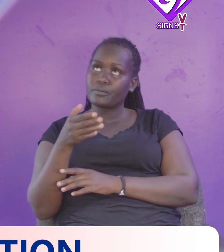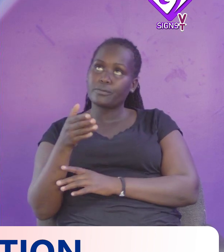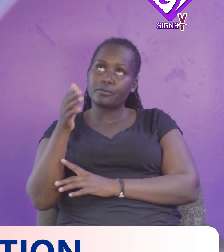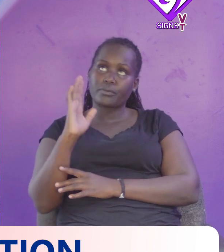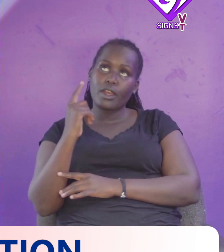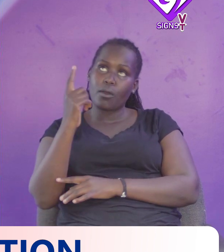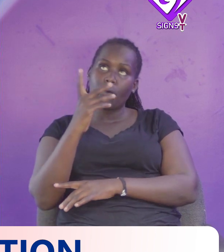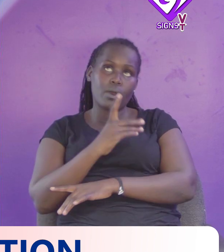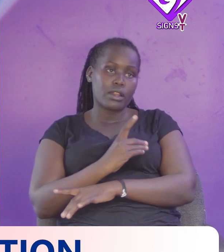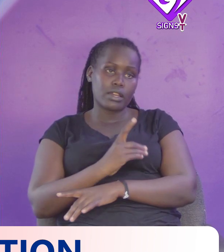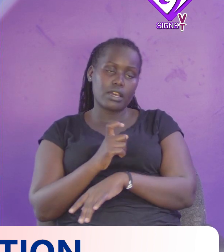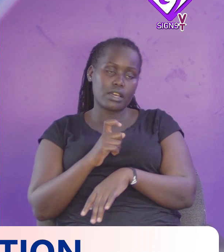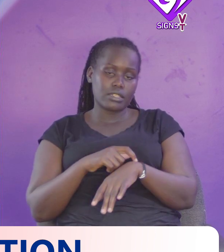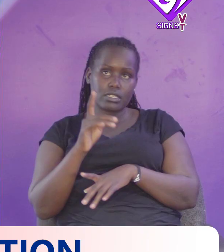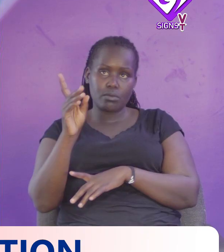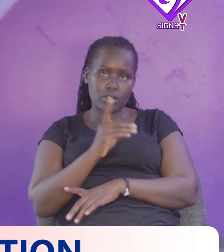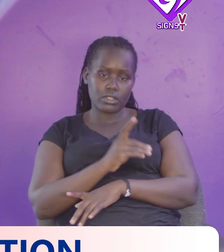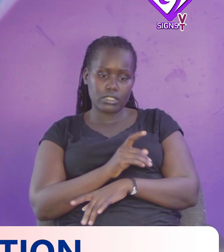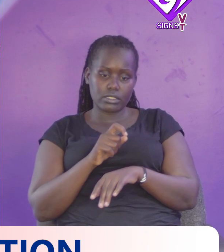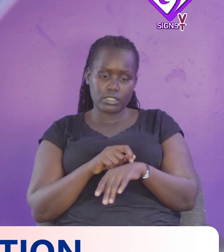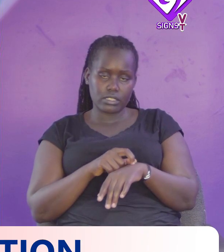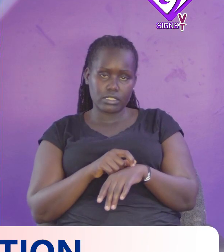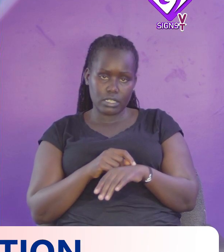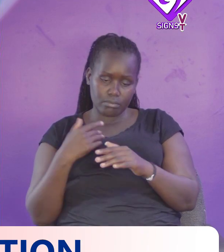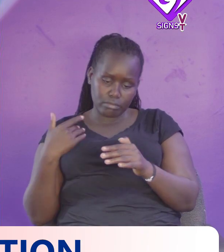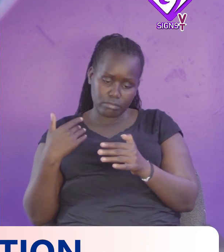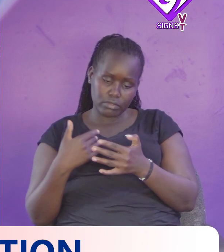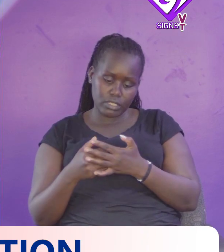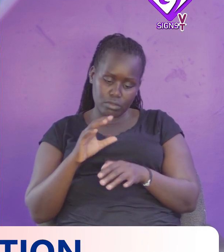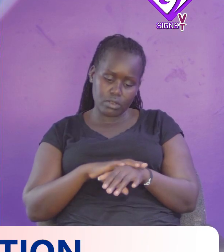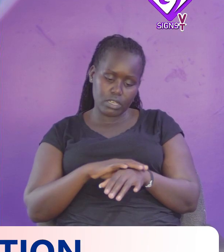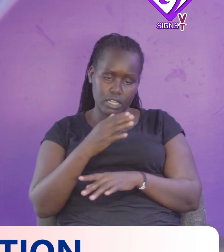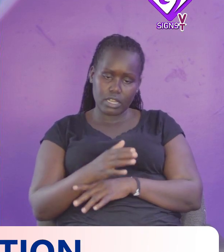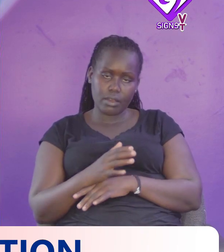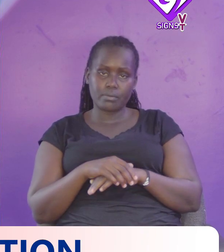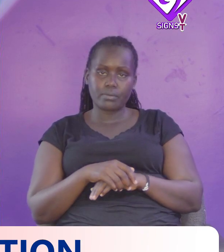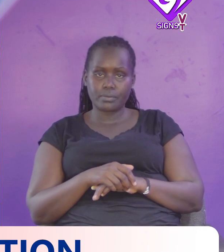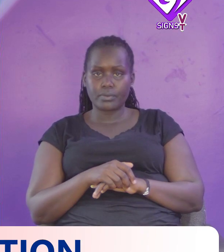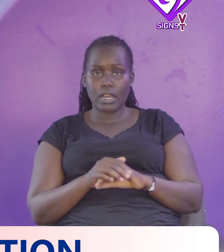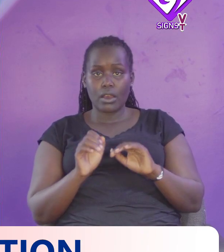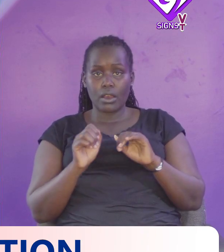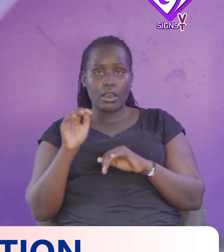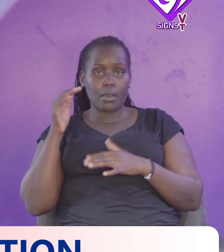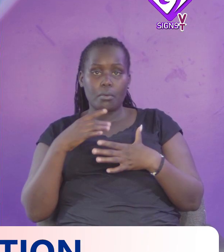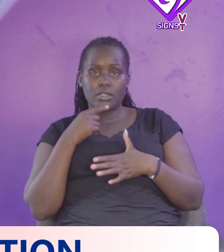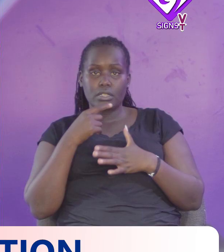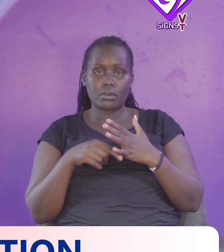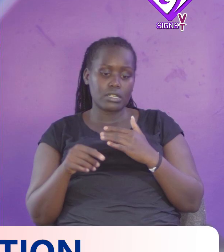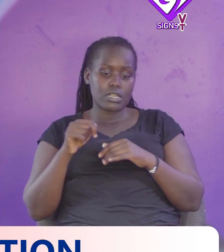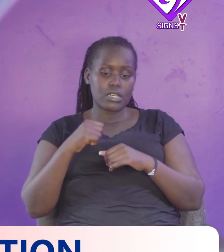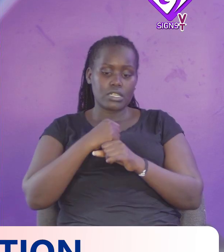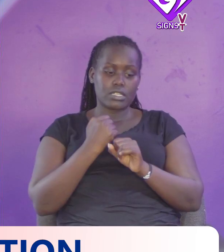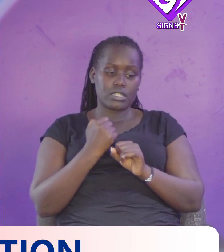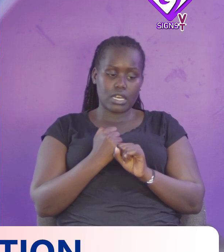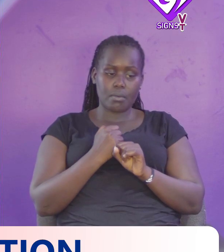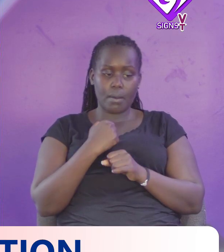day at a time, until we get there. Because you can never even again say that this is the time limit for you to